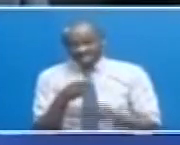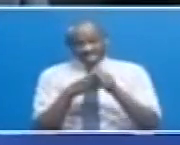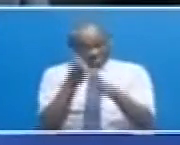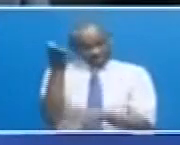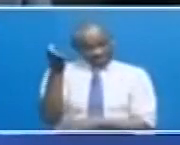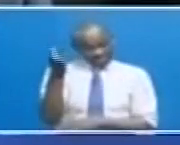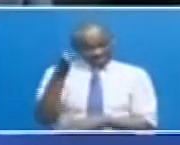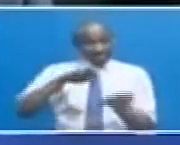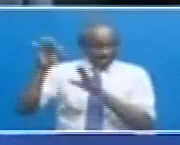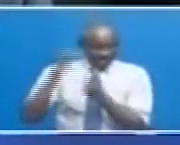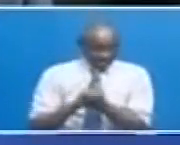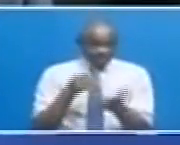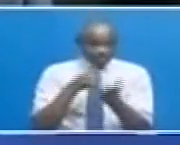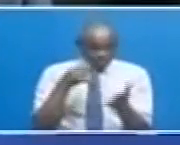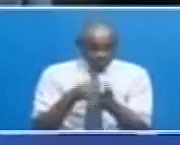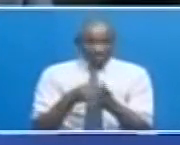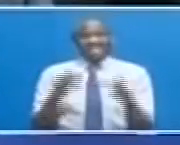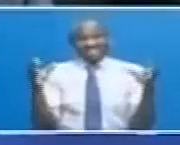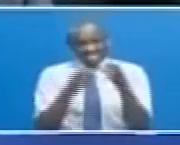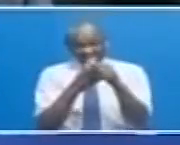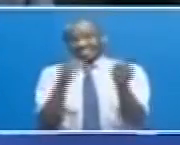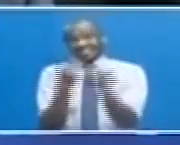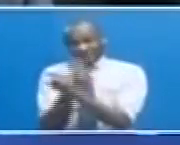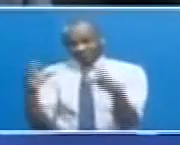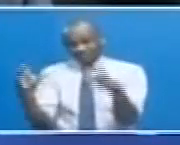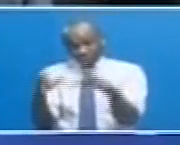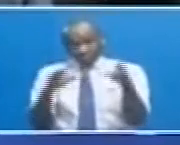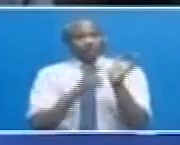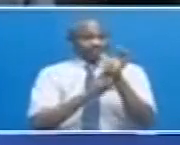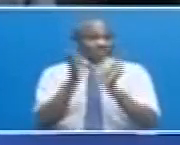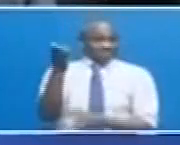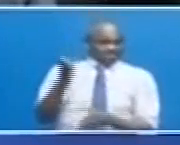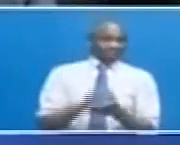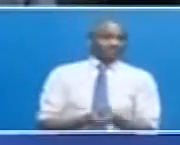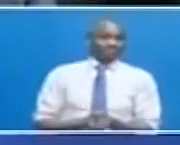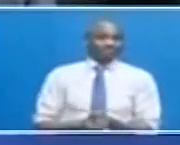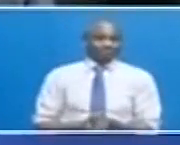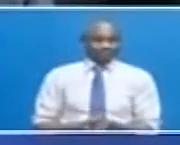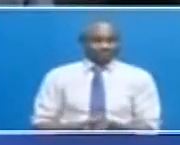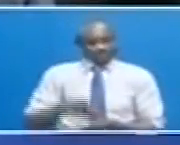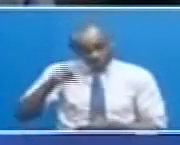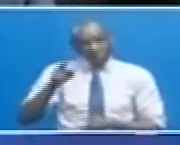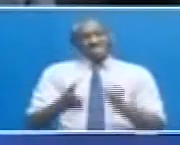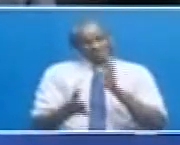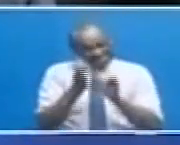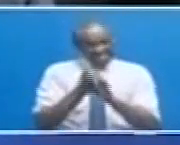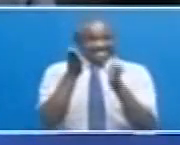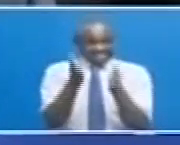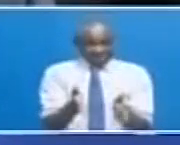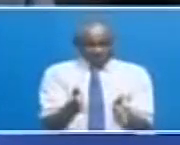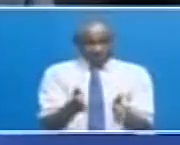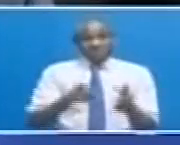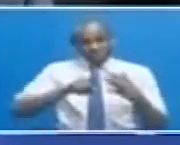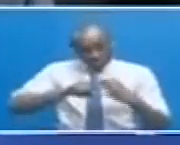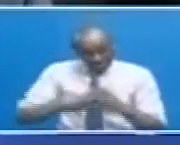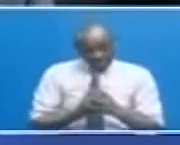there, including party leaders who are represented there, to immediately